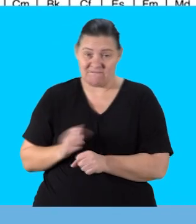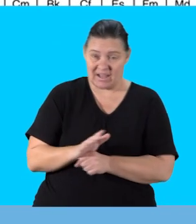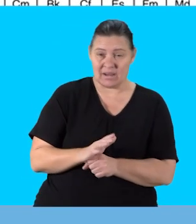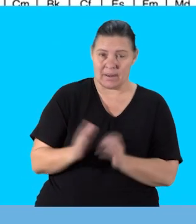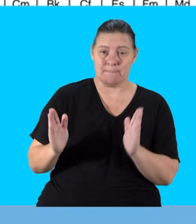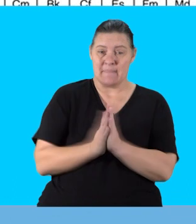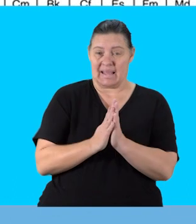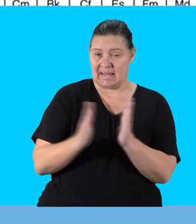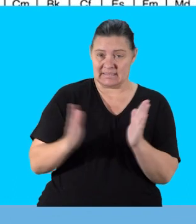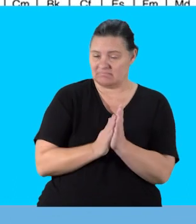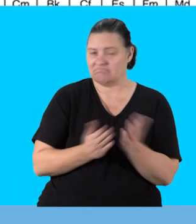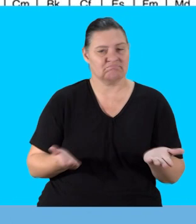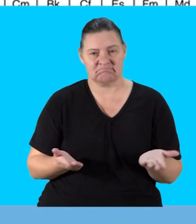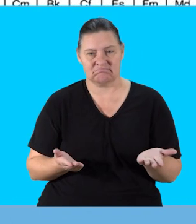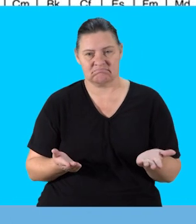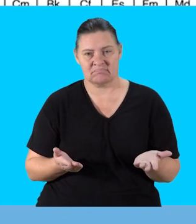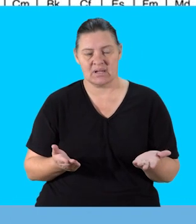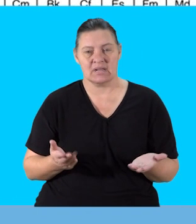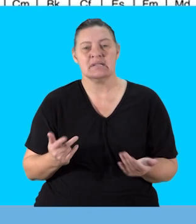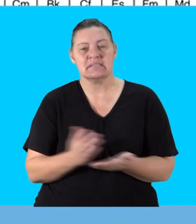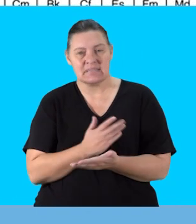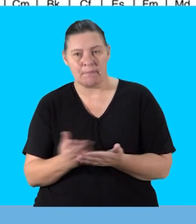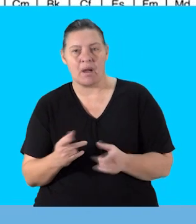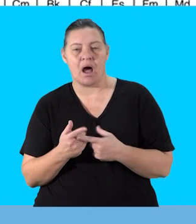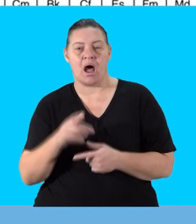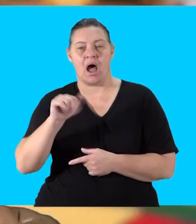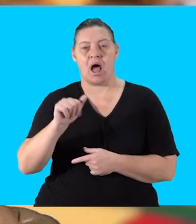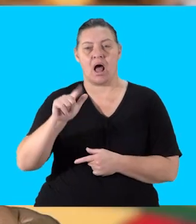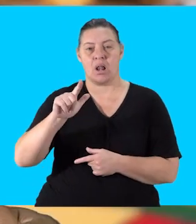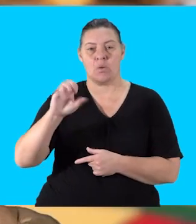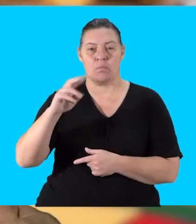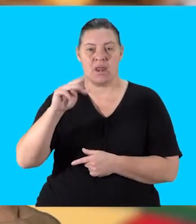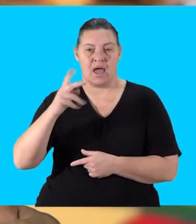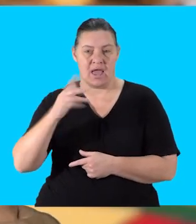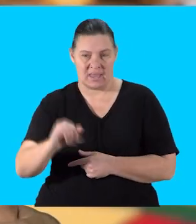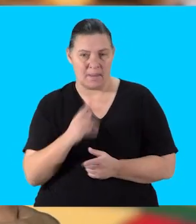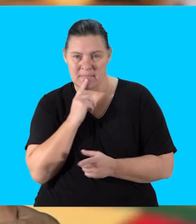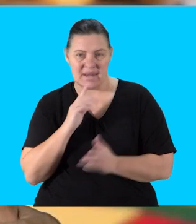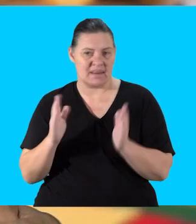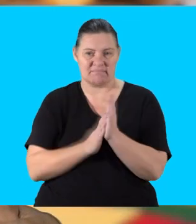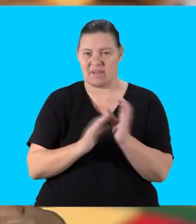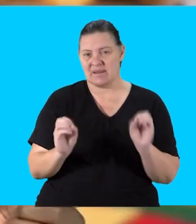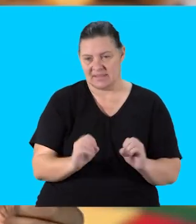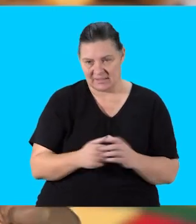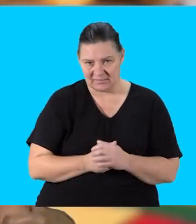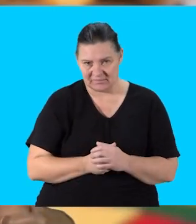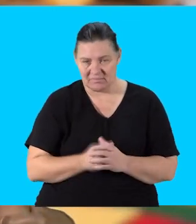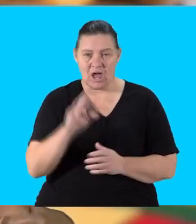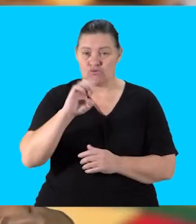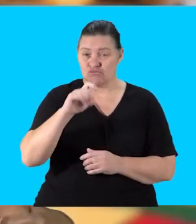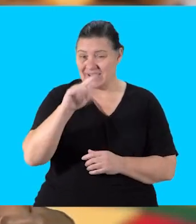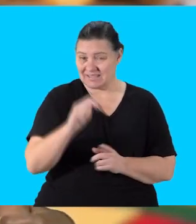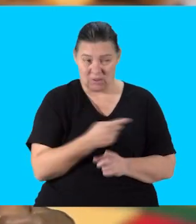to a magnet, and not all metals can rust. For an example, aluminum, it is not attracted to magnet, and also it cannot